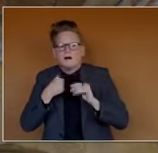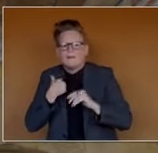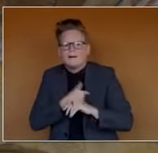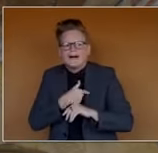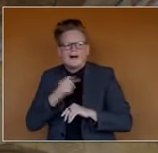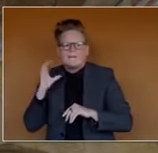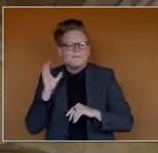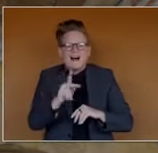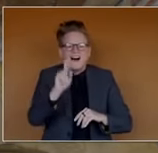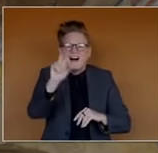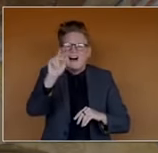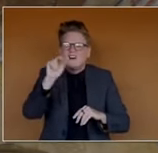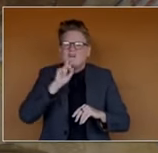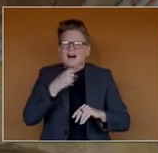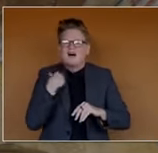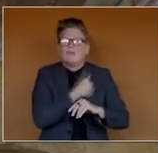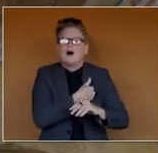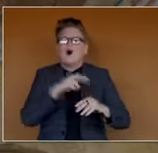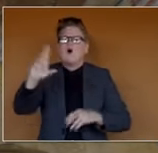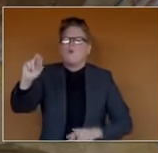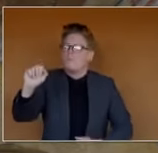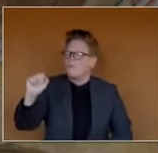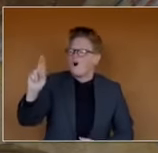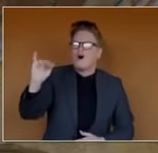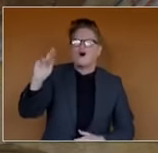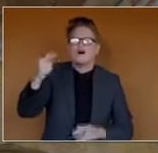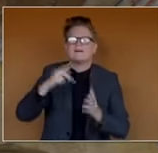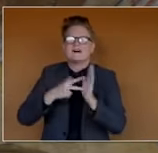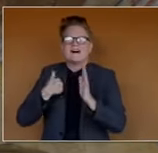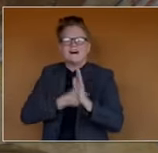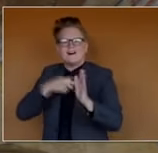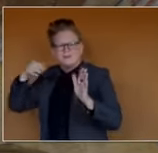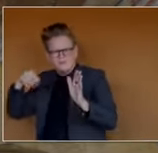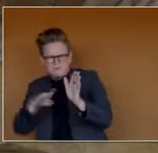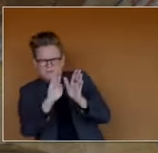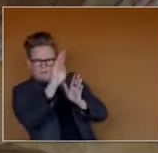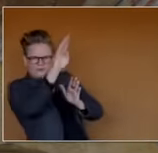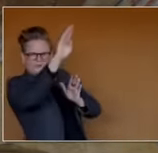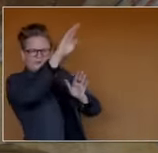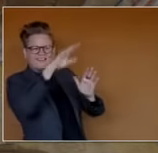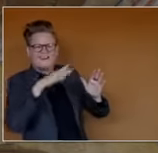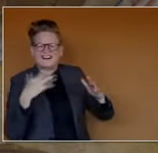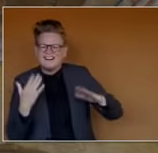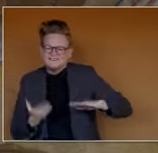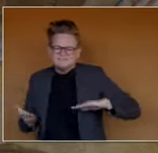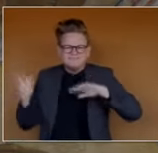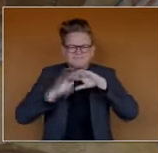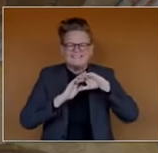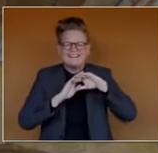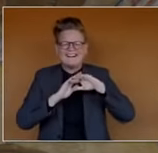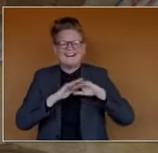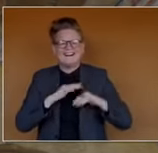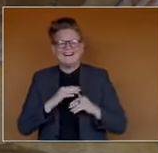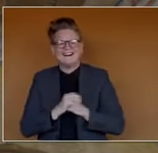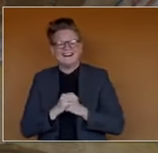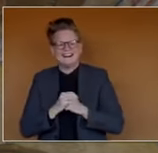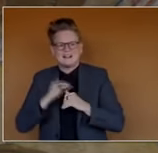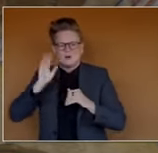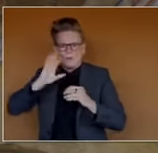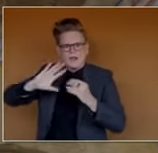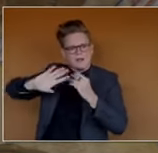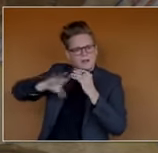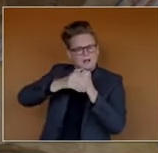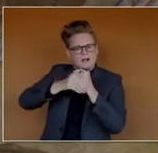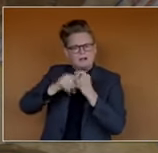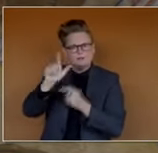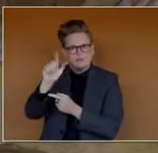$75.7 billion operating budget surplus. An additional $26 billion will be coming